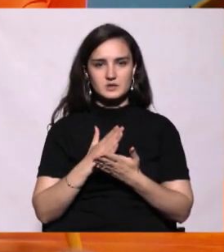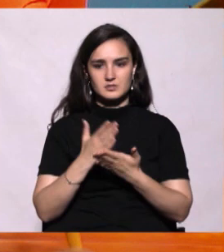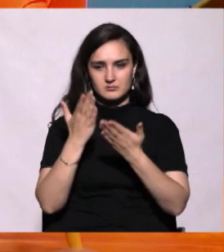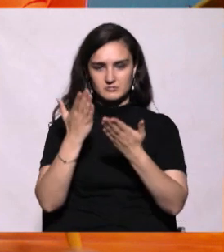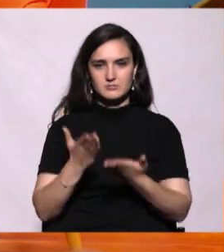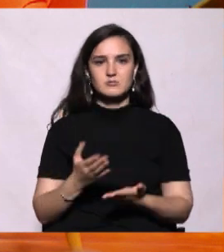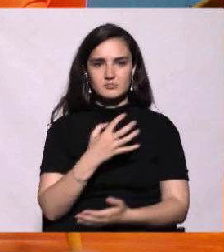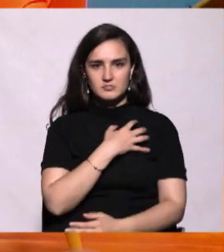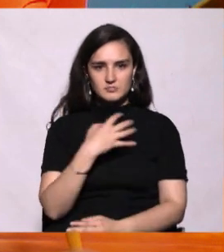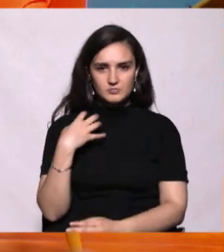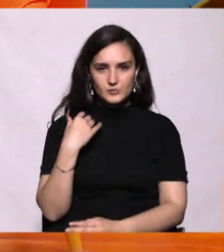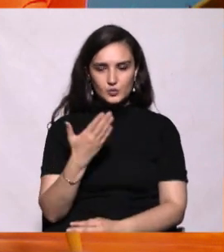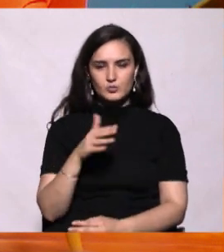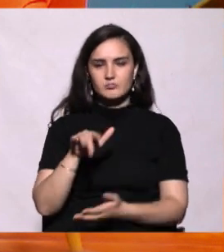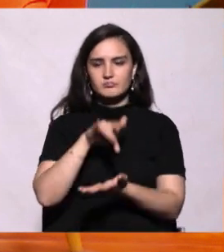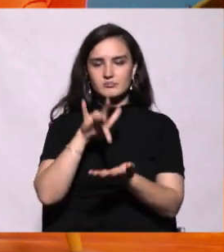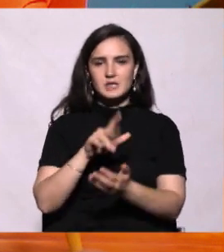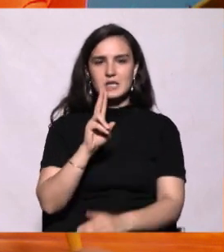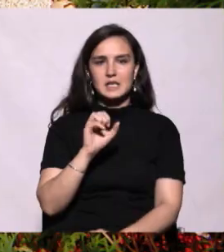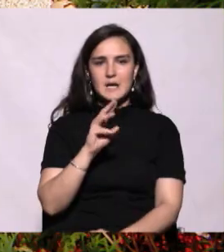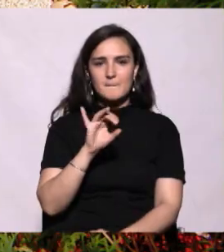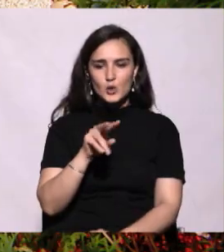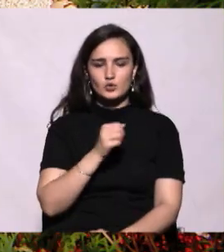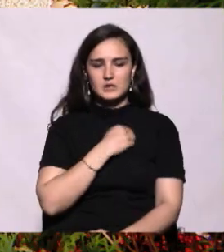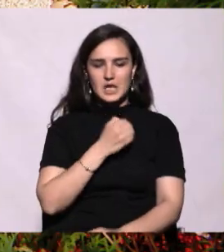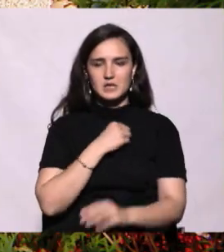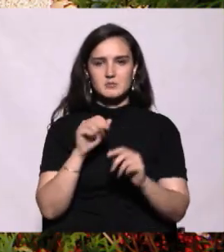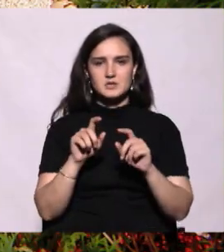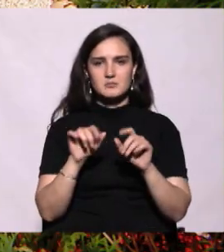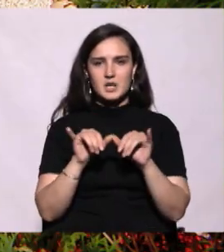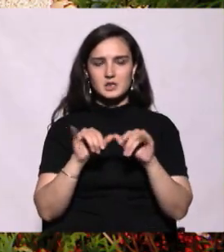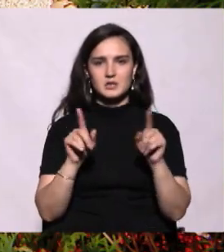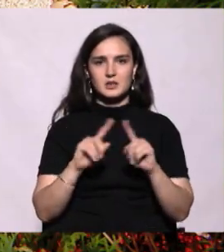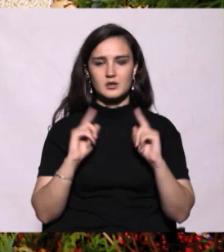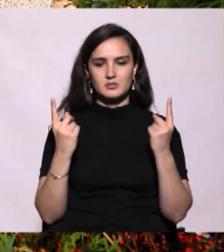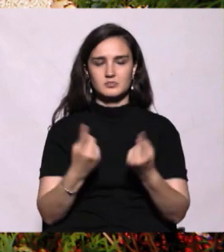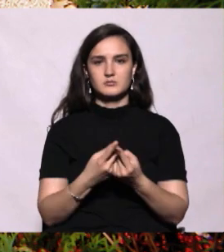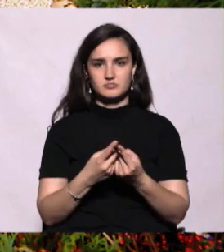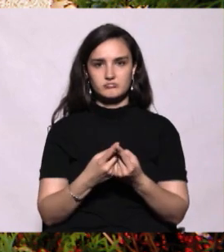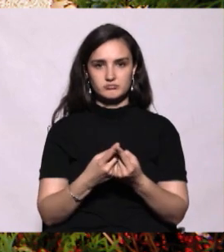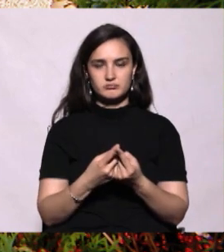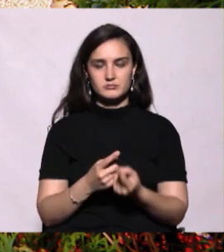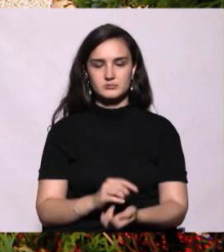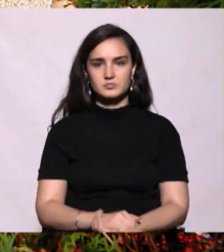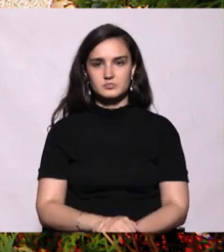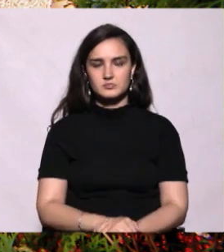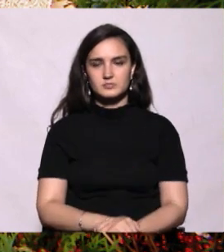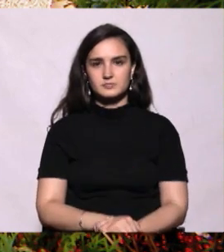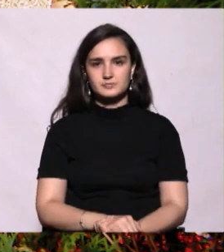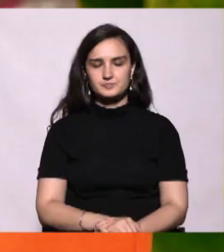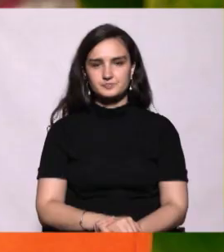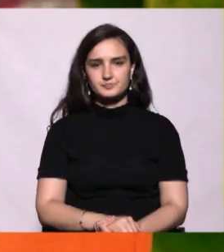us, Arthur, Camelot, the Knights of the Round Table, and this inspires us to try as well.